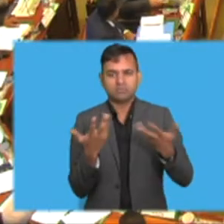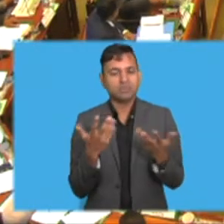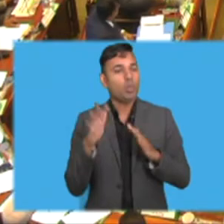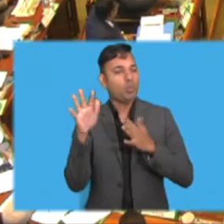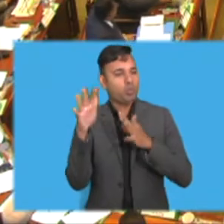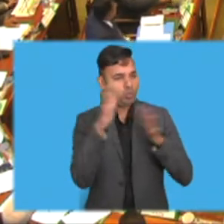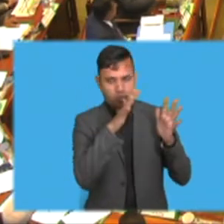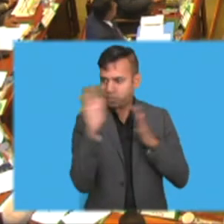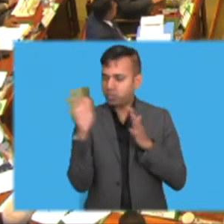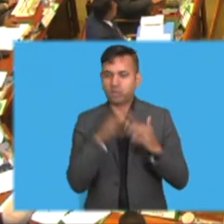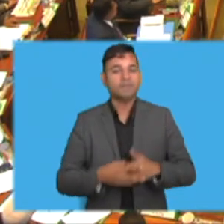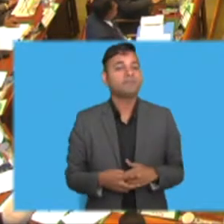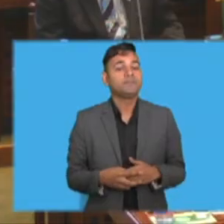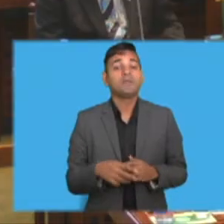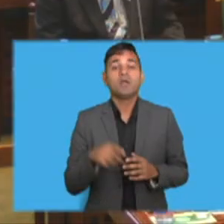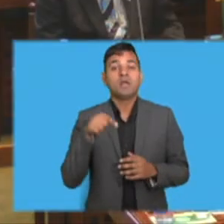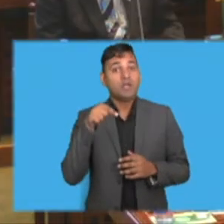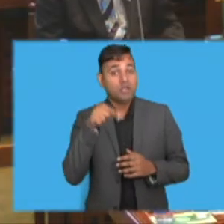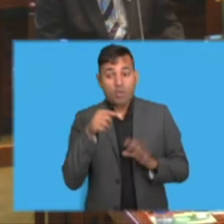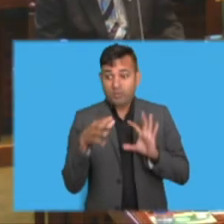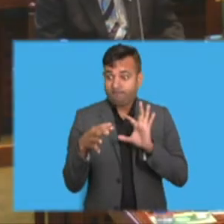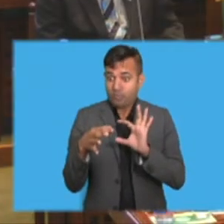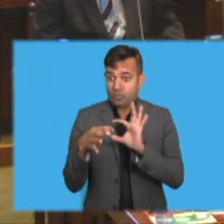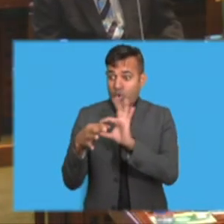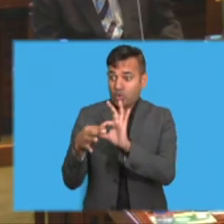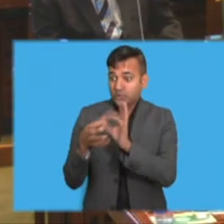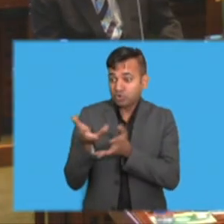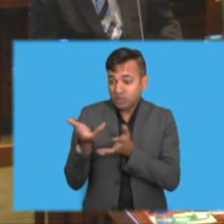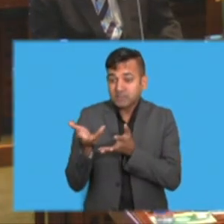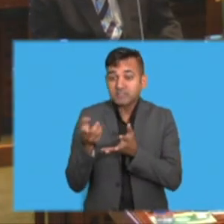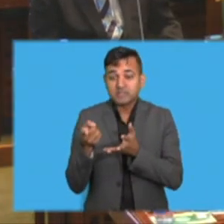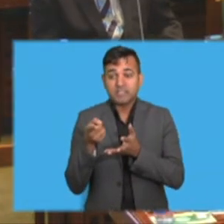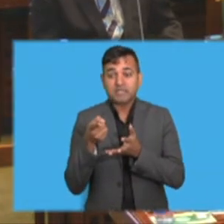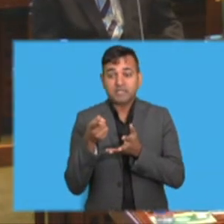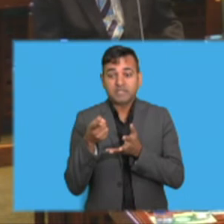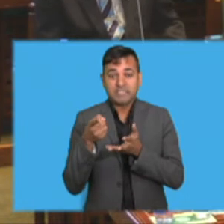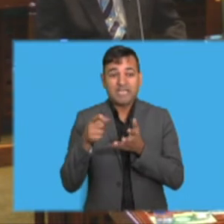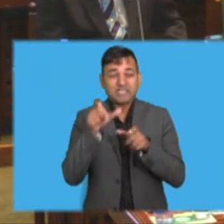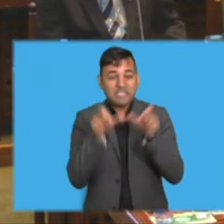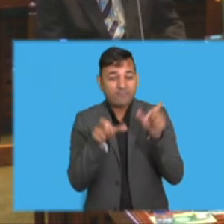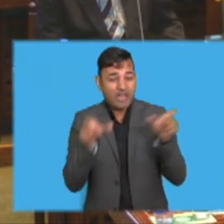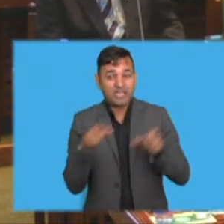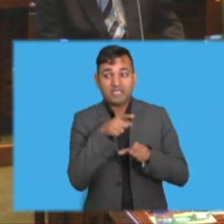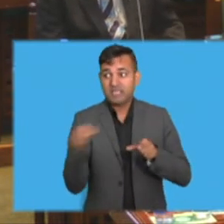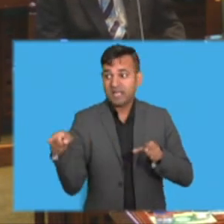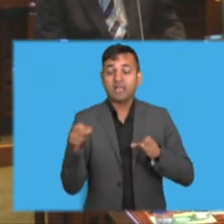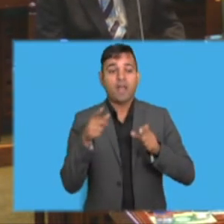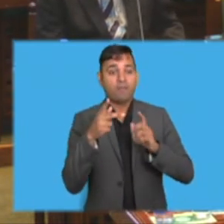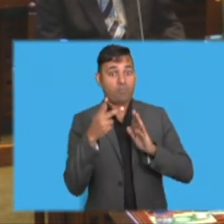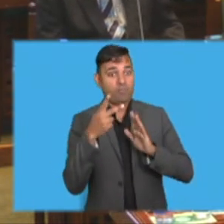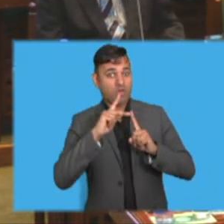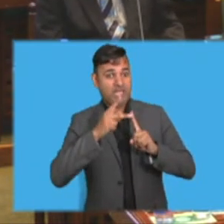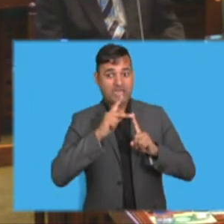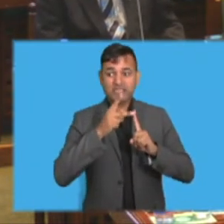And that is owed to the unprecedented slate of civil, political, and socio-economic rights enshrined for all